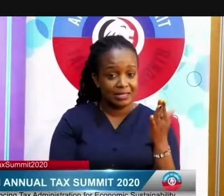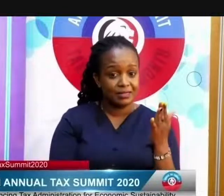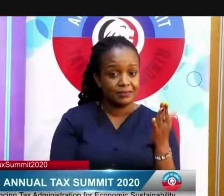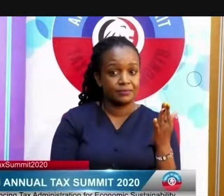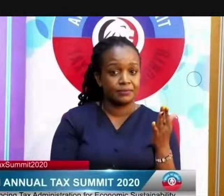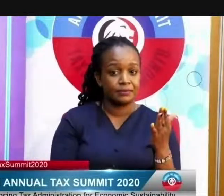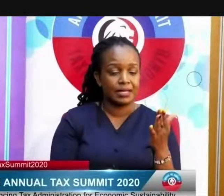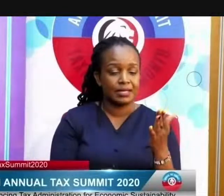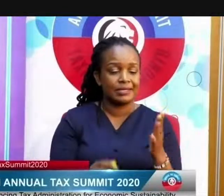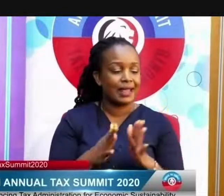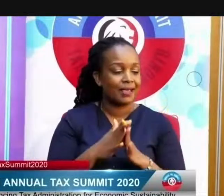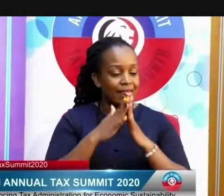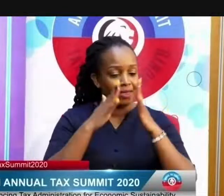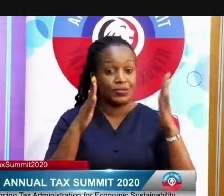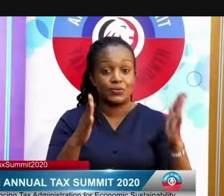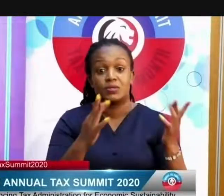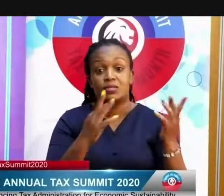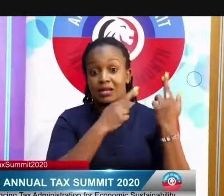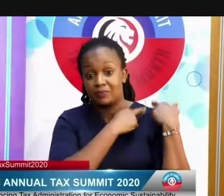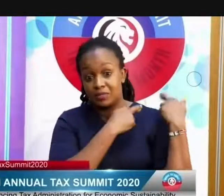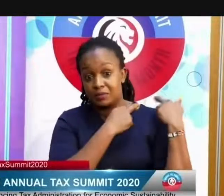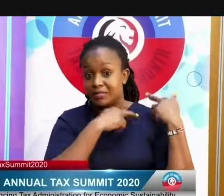responsibility during this time.